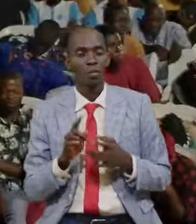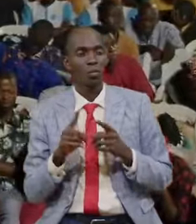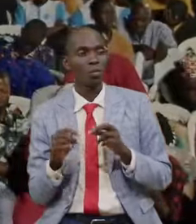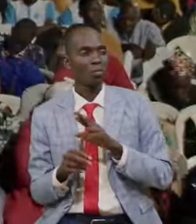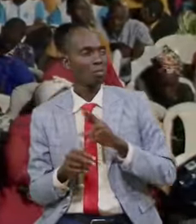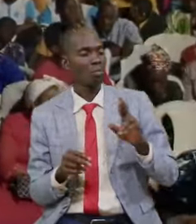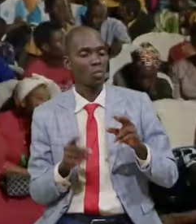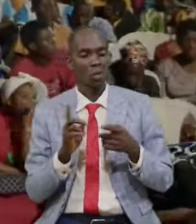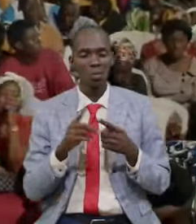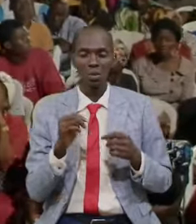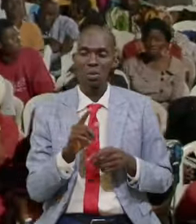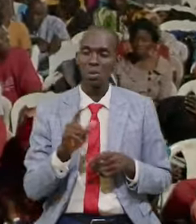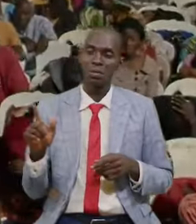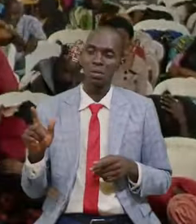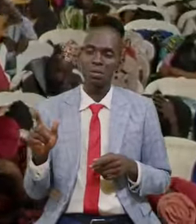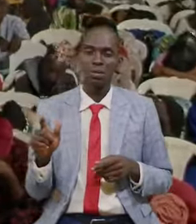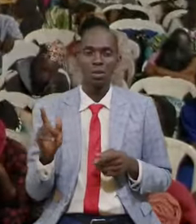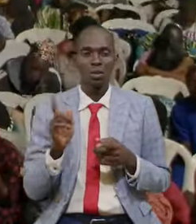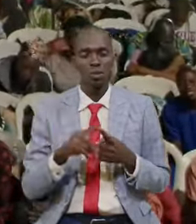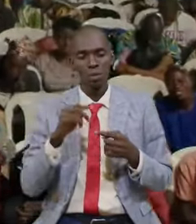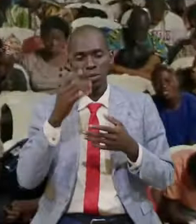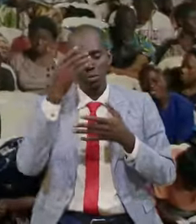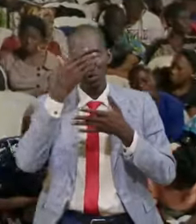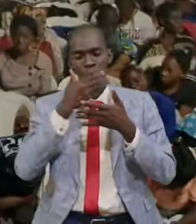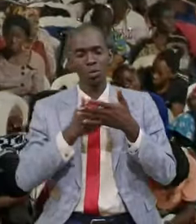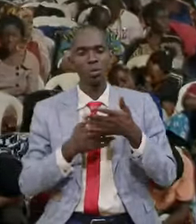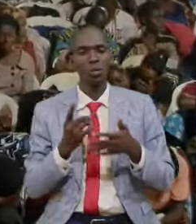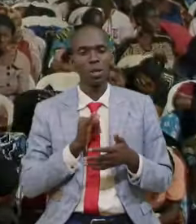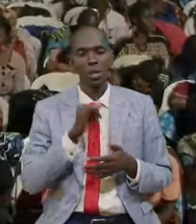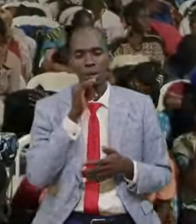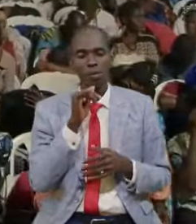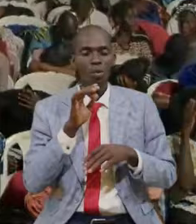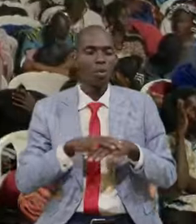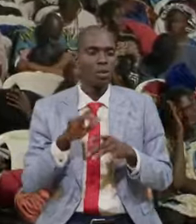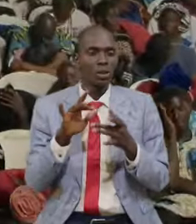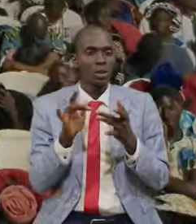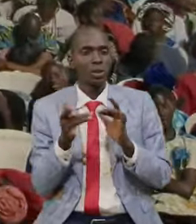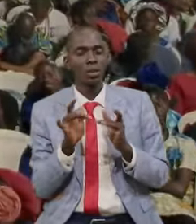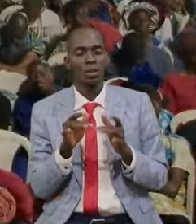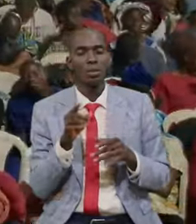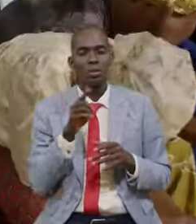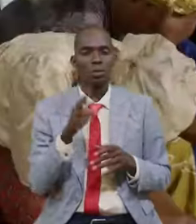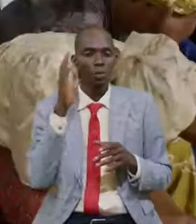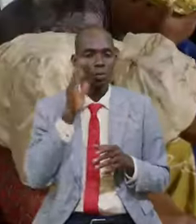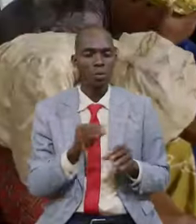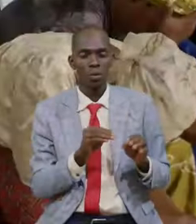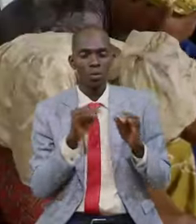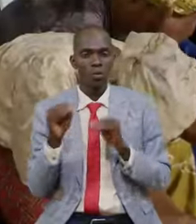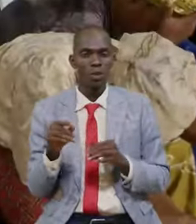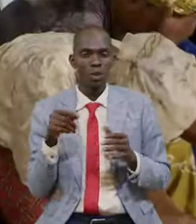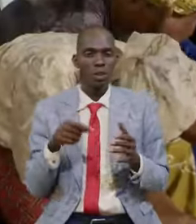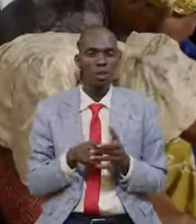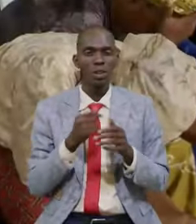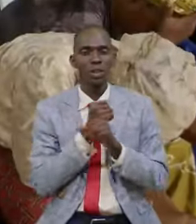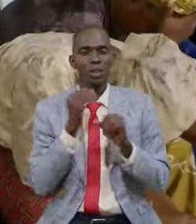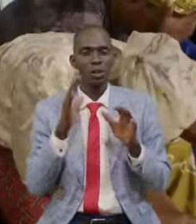the left, in front of me. Online, you want this Savior, this Jesus, the